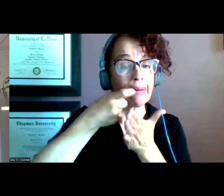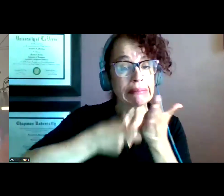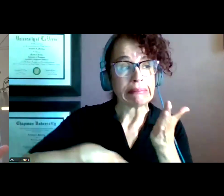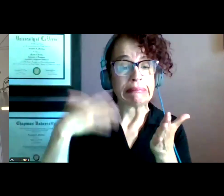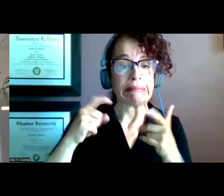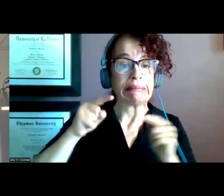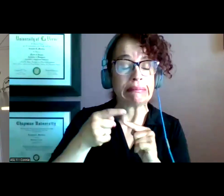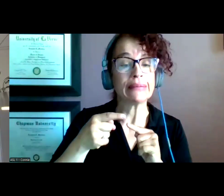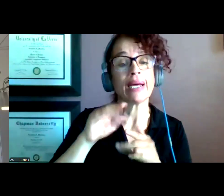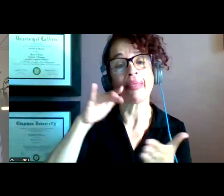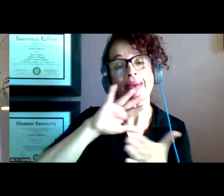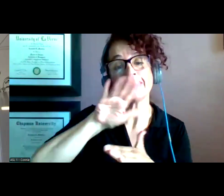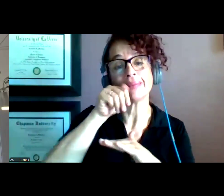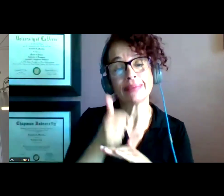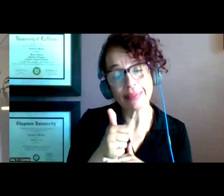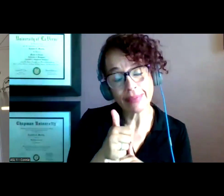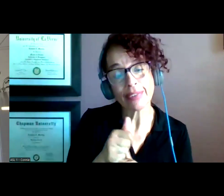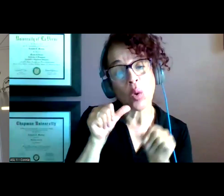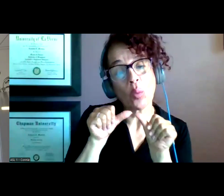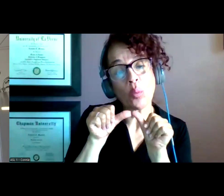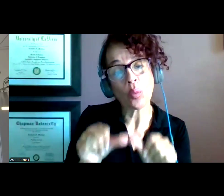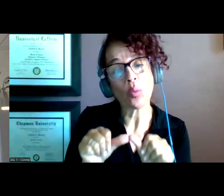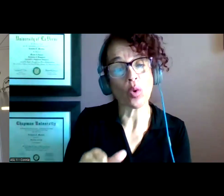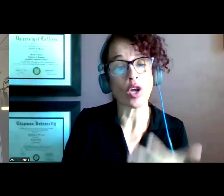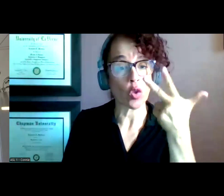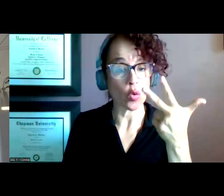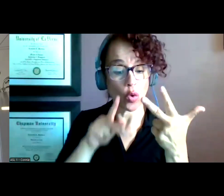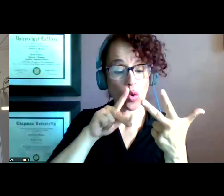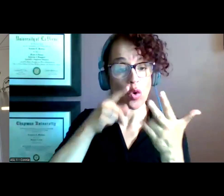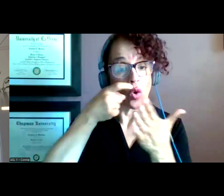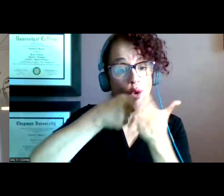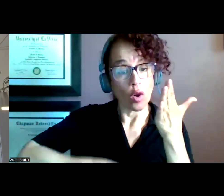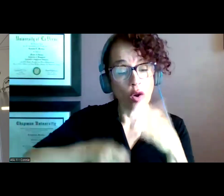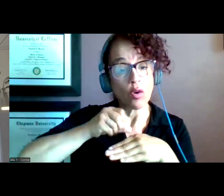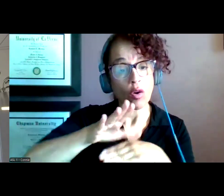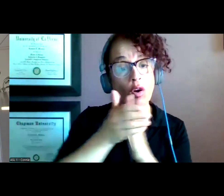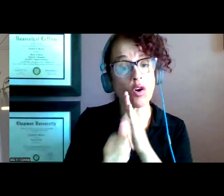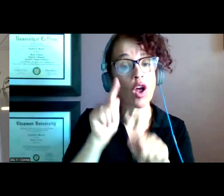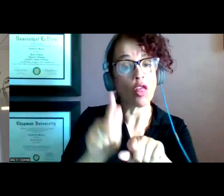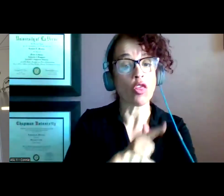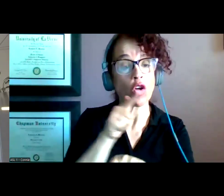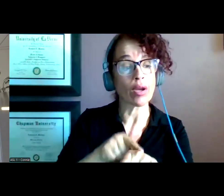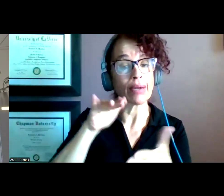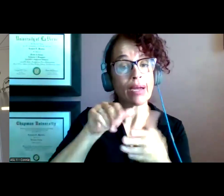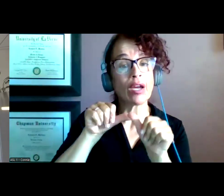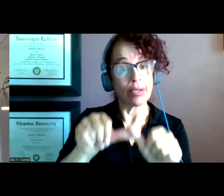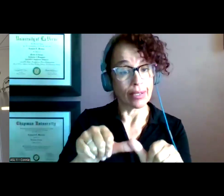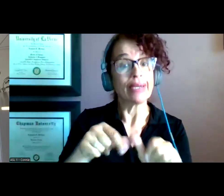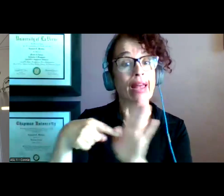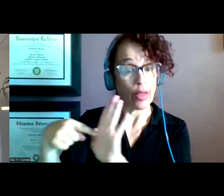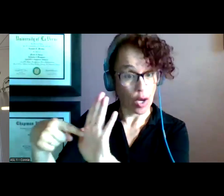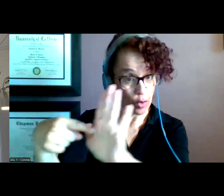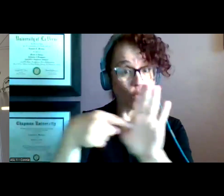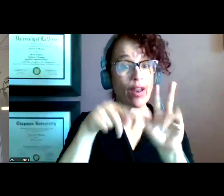effective within the study period. And the remaining 3 are projected to be cost effective over a longer study period. So really demonstrating